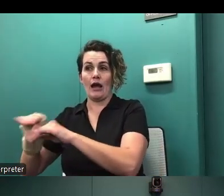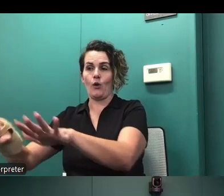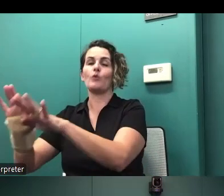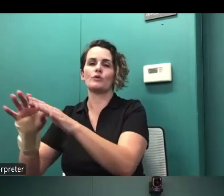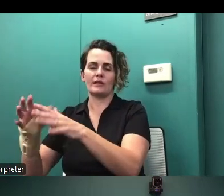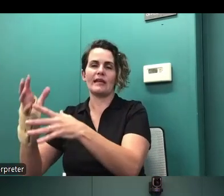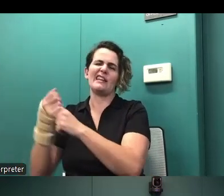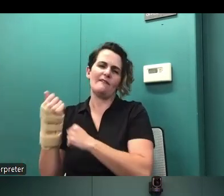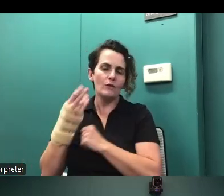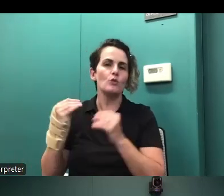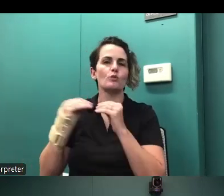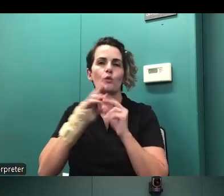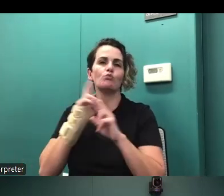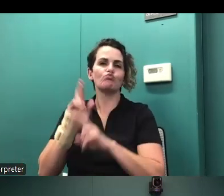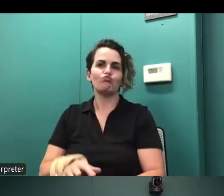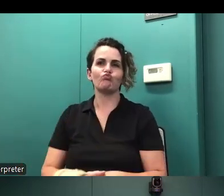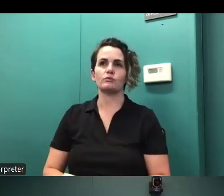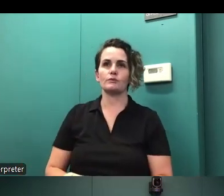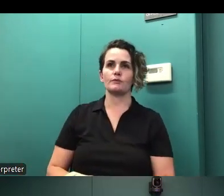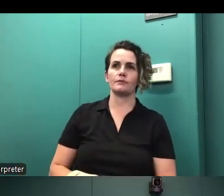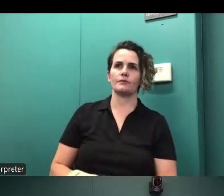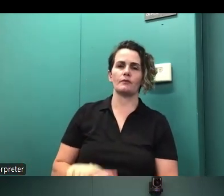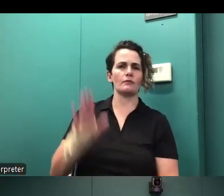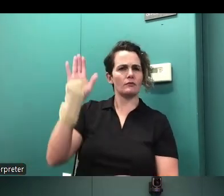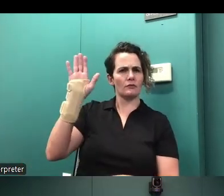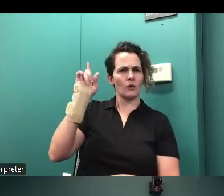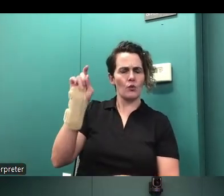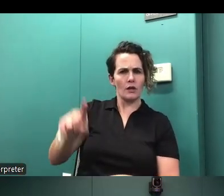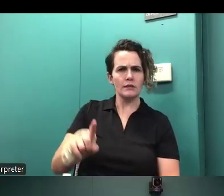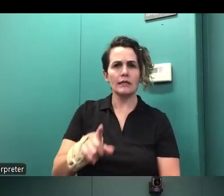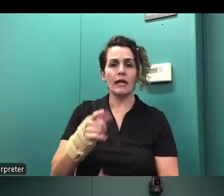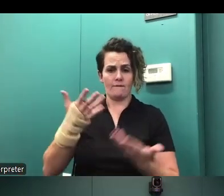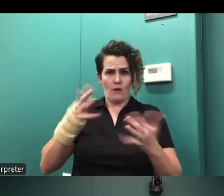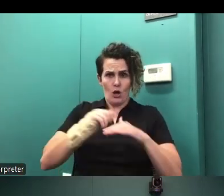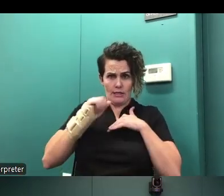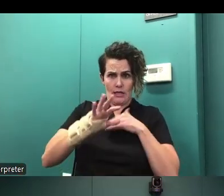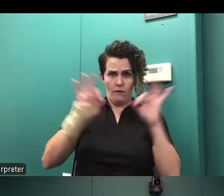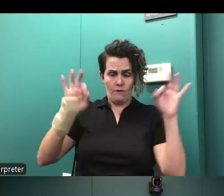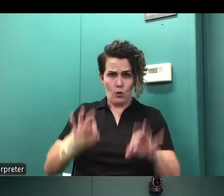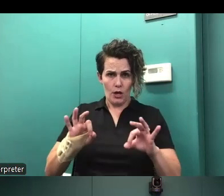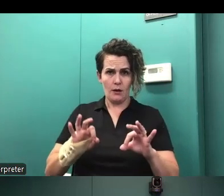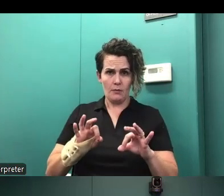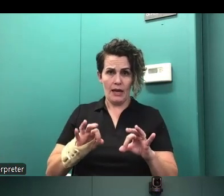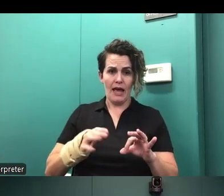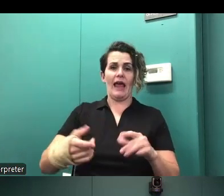If you've already sent the form out Yes, and then you edit it, do they get the edited version? I sure do.